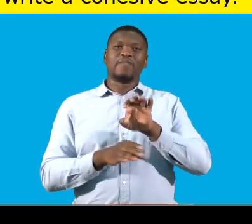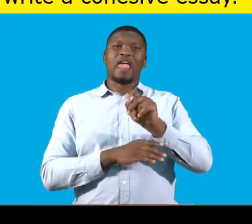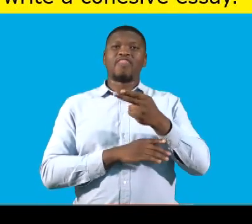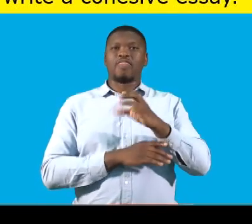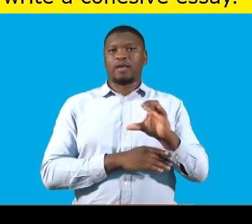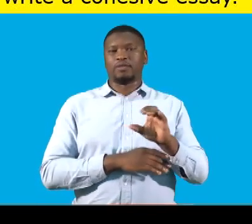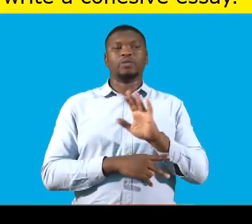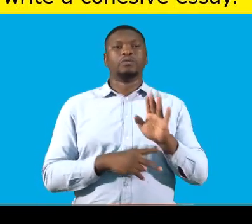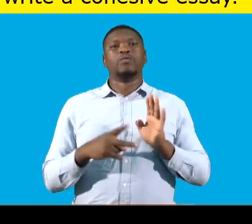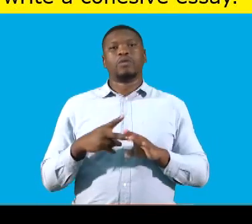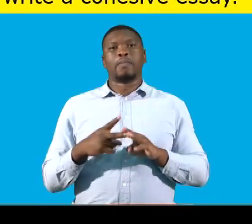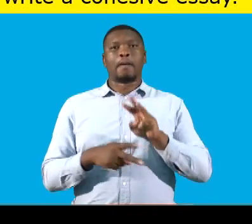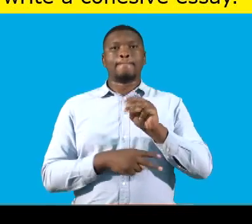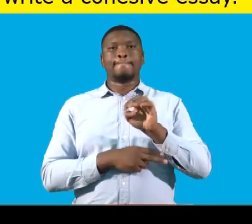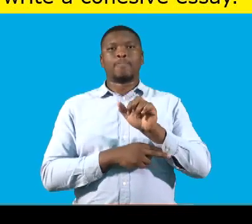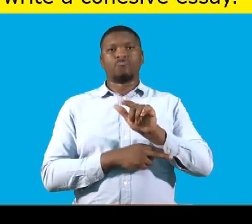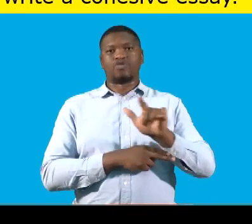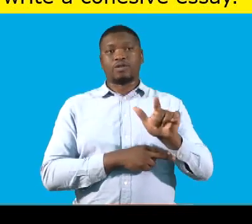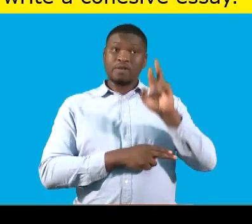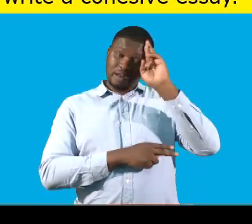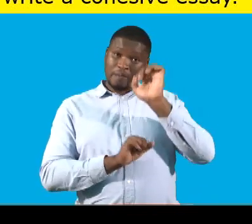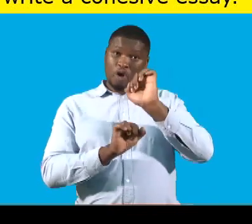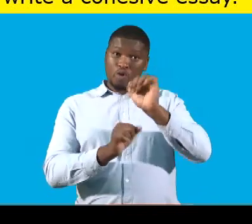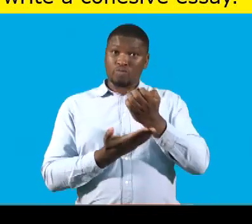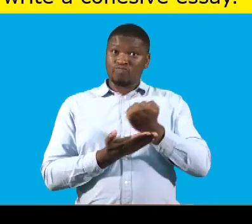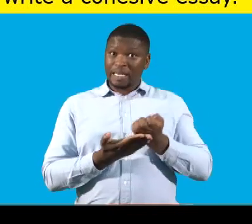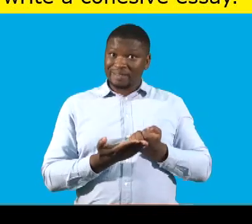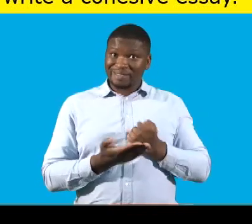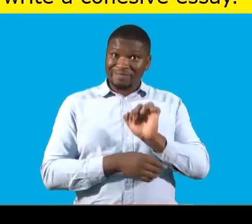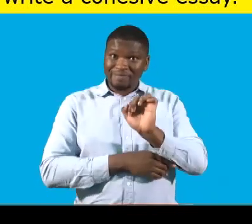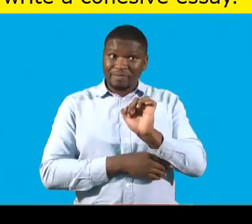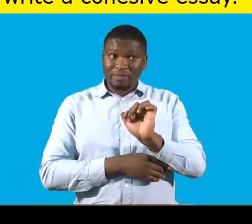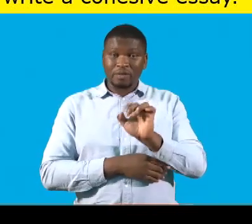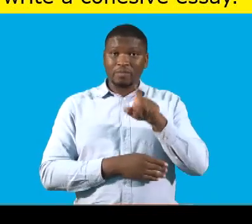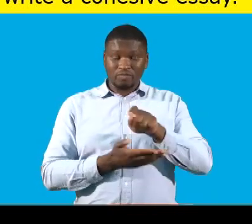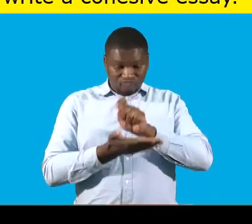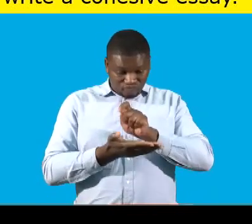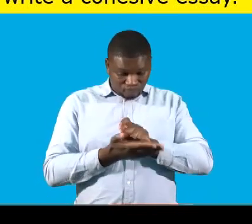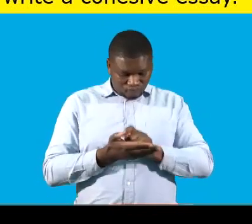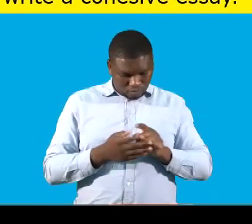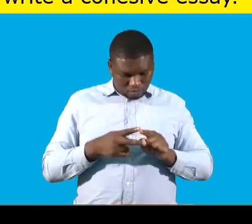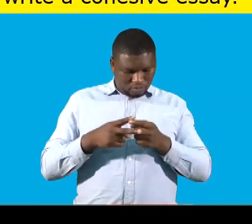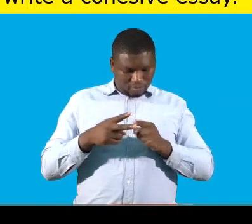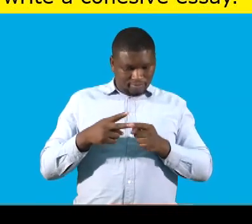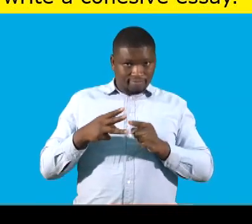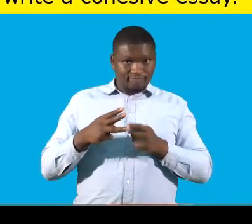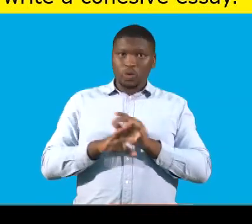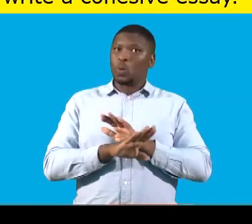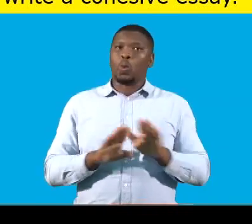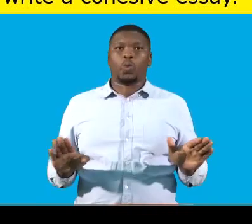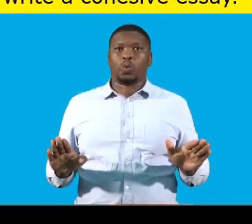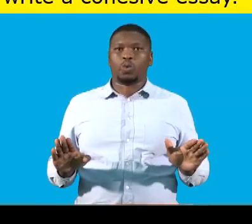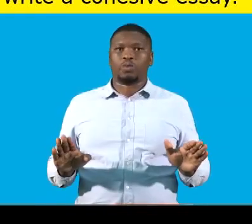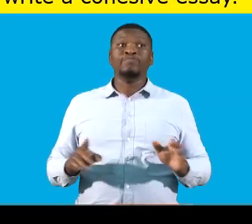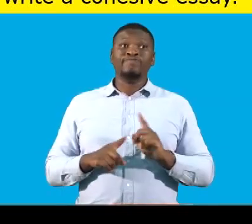ethics and his moral principles? Remember, your essay should never be written in bullet form. So here we